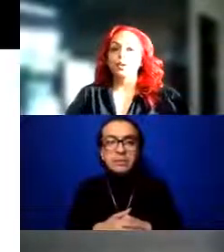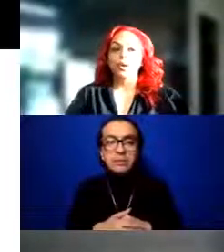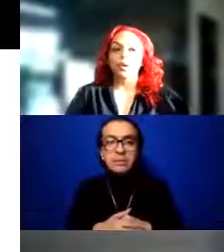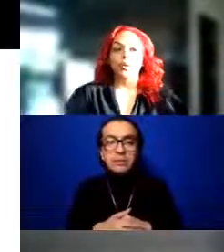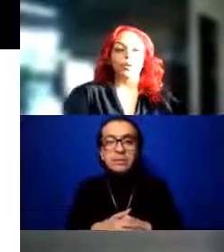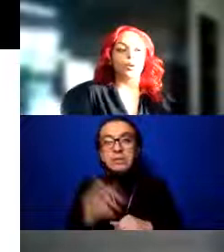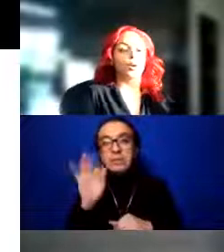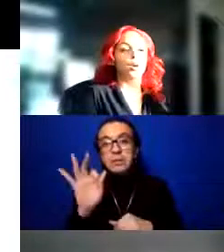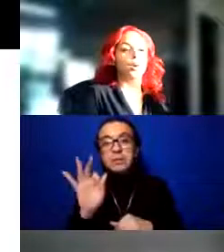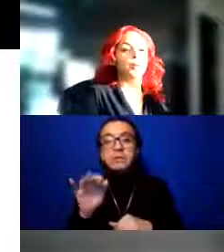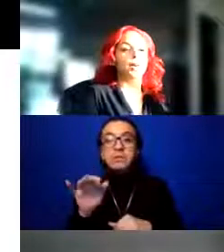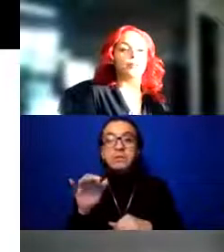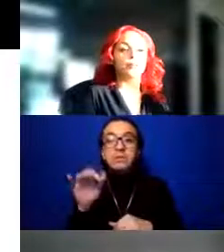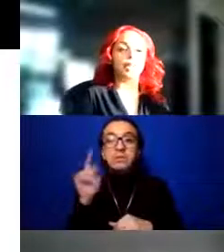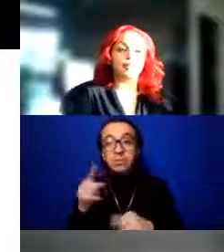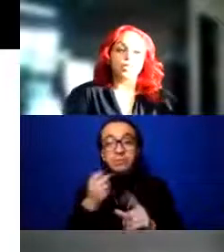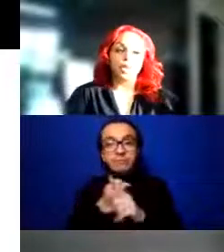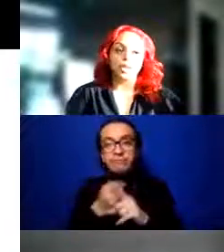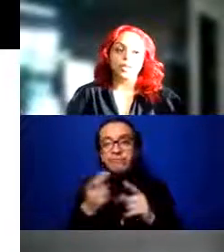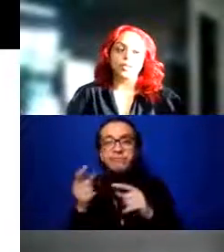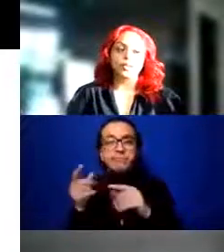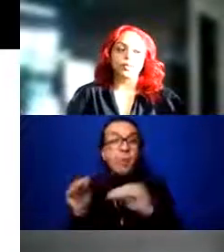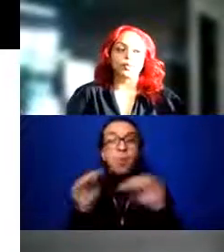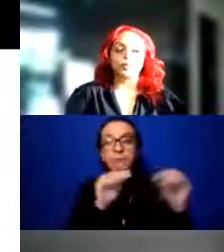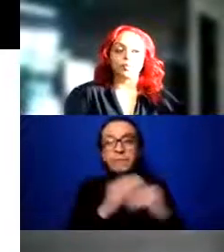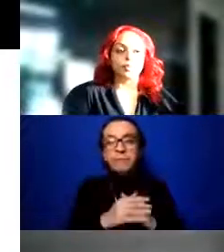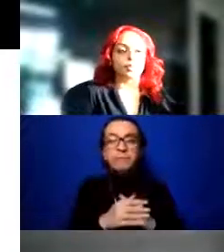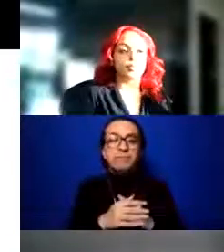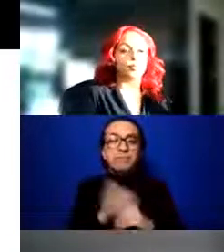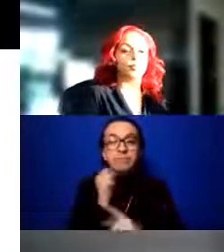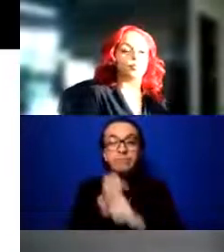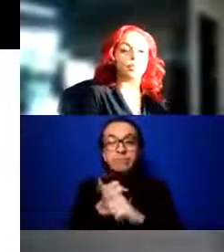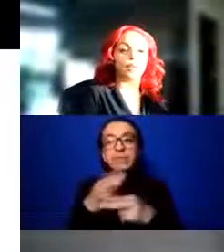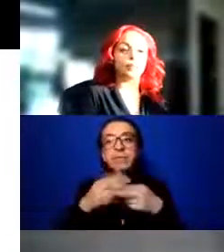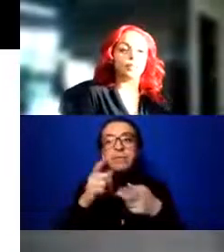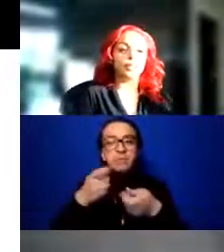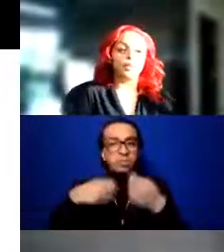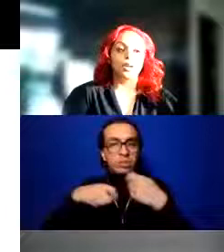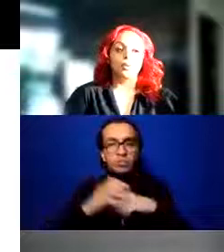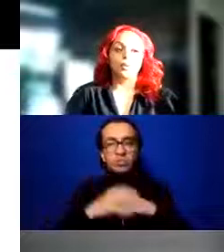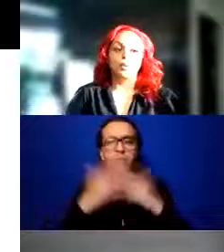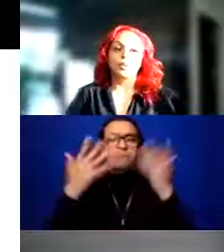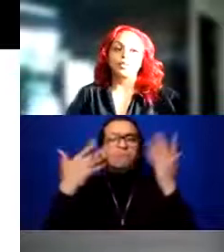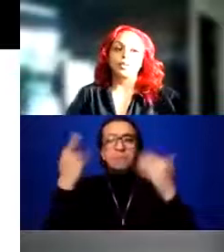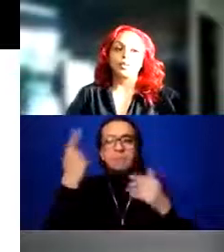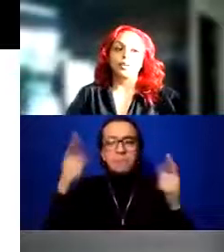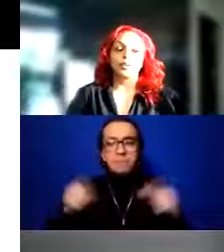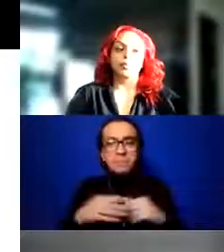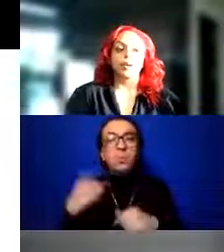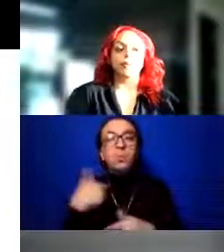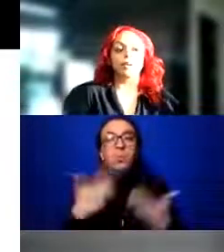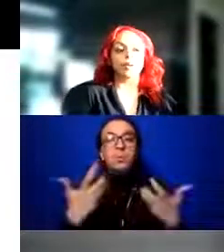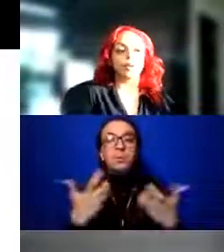move or have a name change or things happen, we want to make sure that